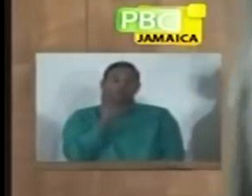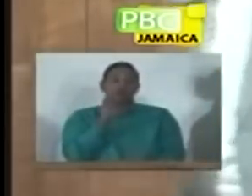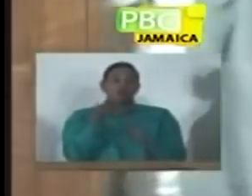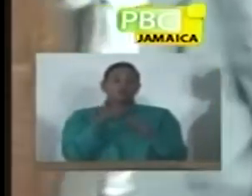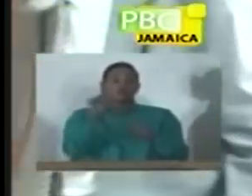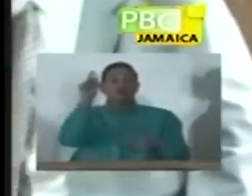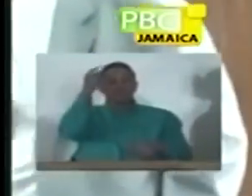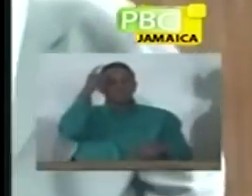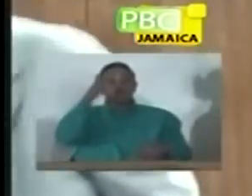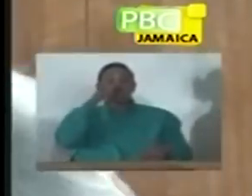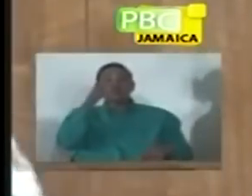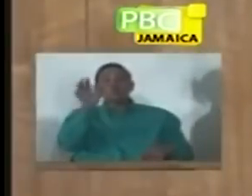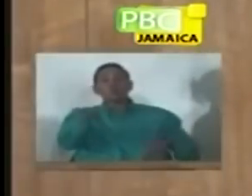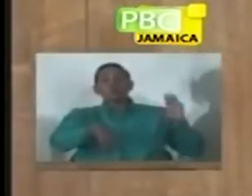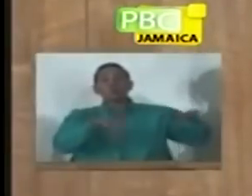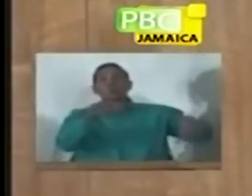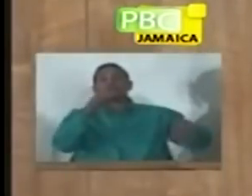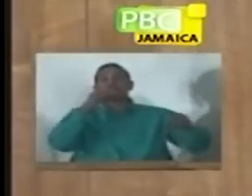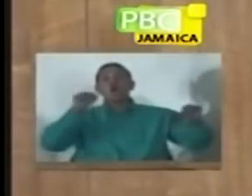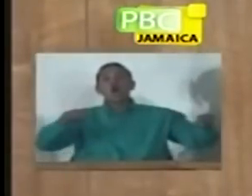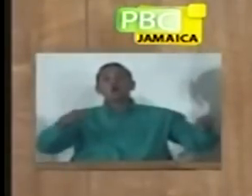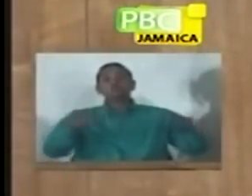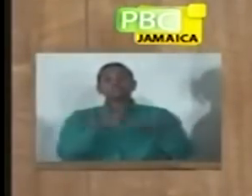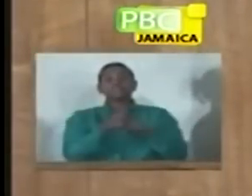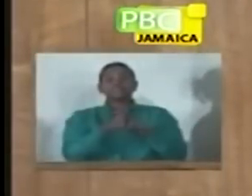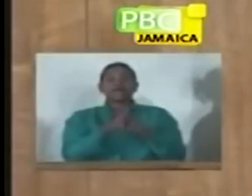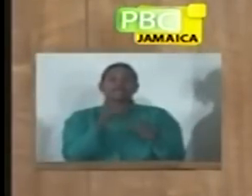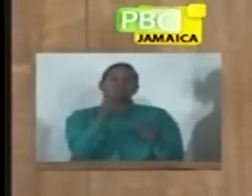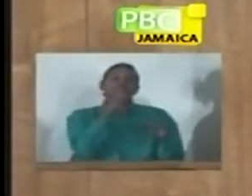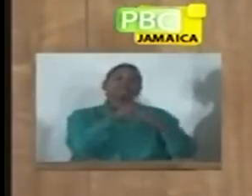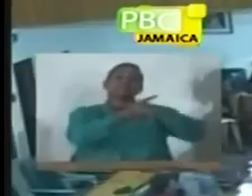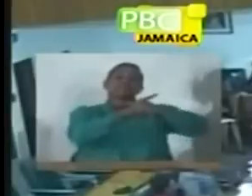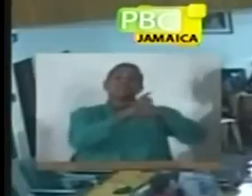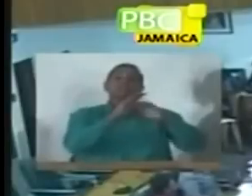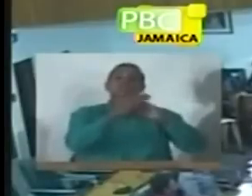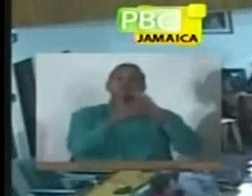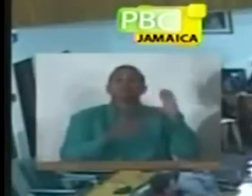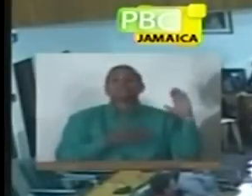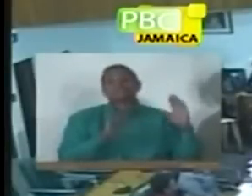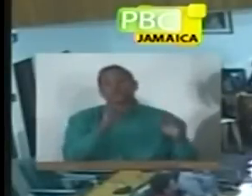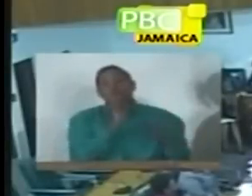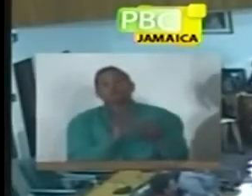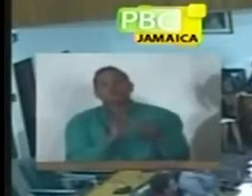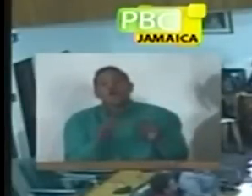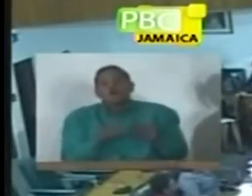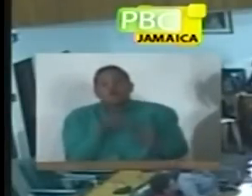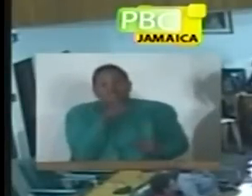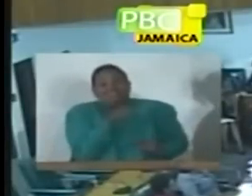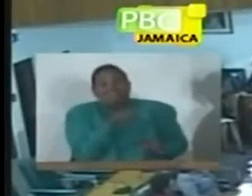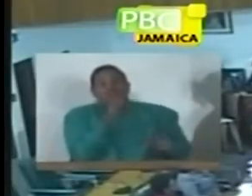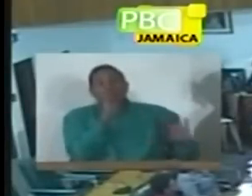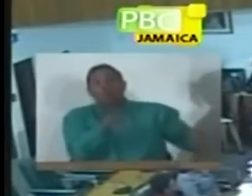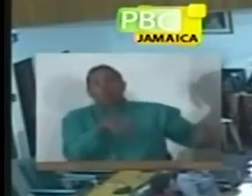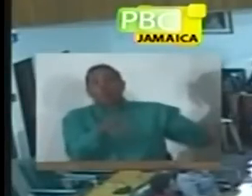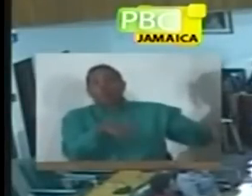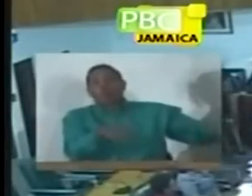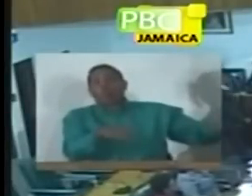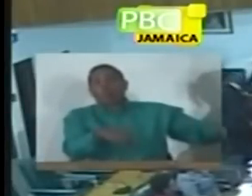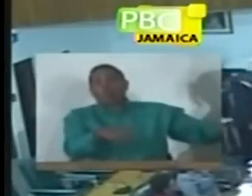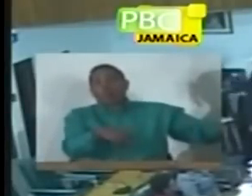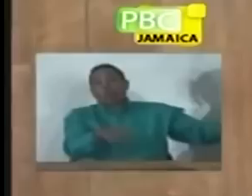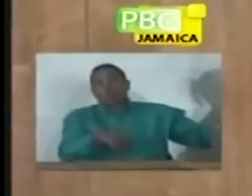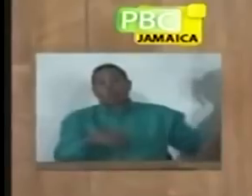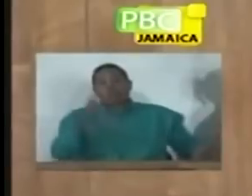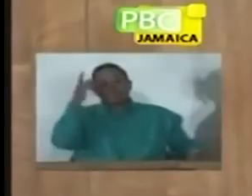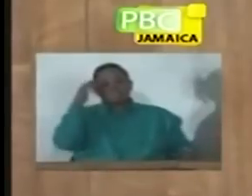slack and incompetent in defending the Jamaican citizen. That's what I'm talking about. That one Jamaican include those